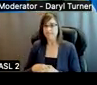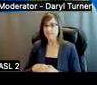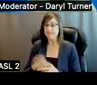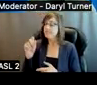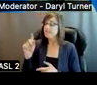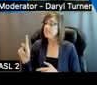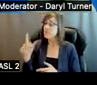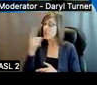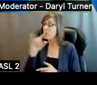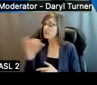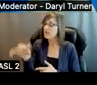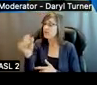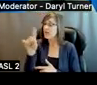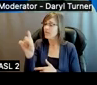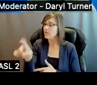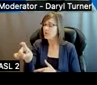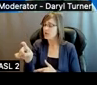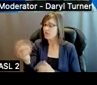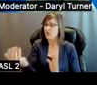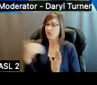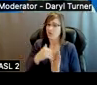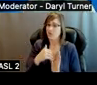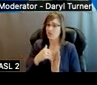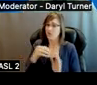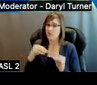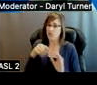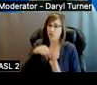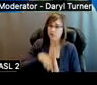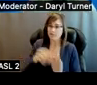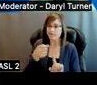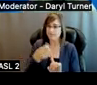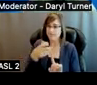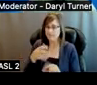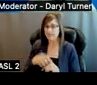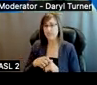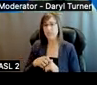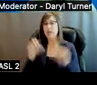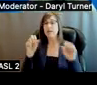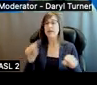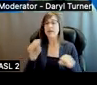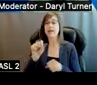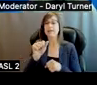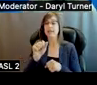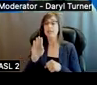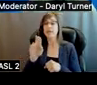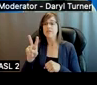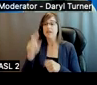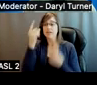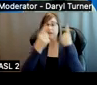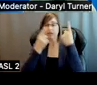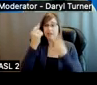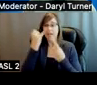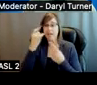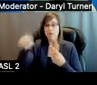And it looks like another question has been revisited, but a little more detailed. It says, can SABV be considered if only women